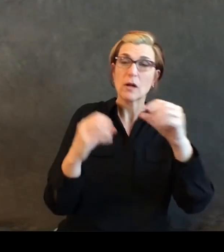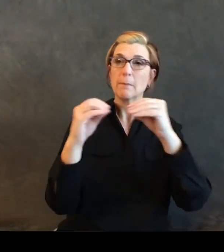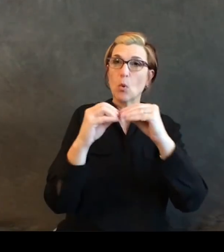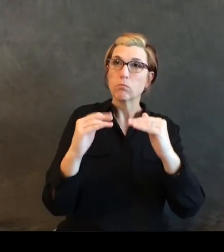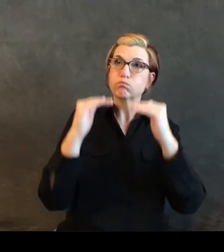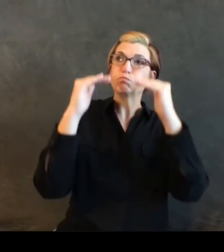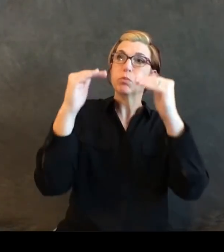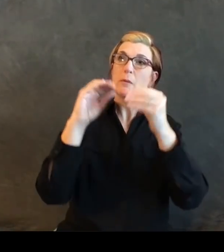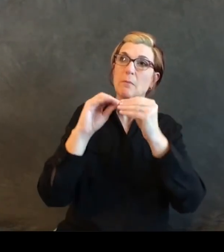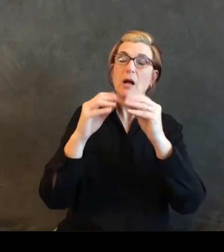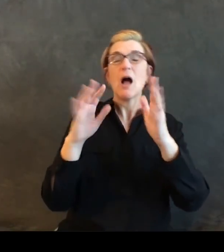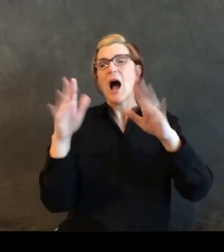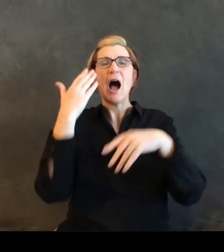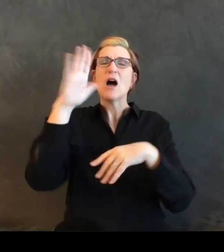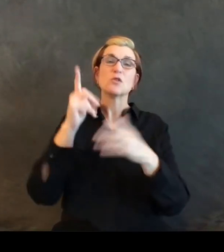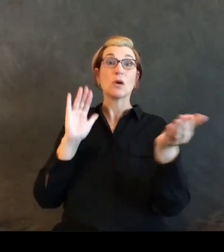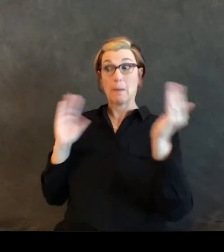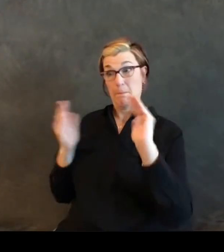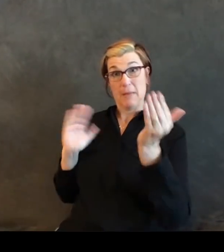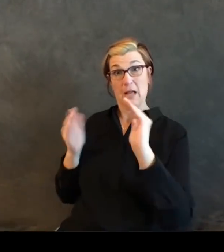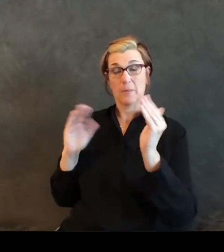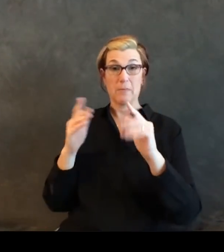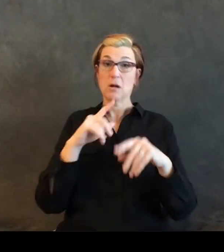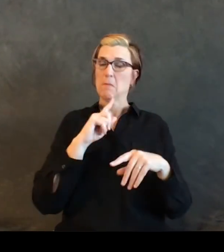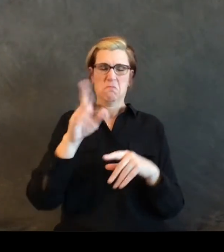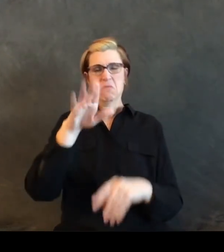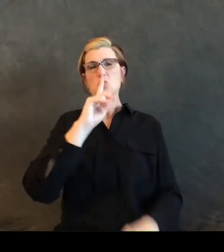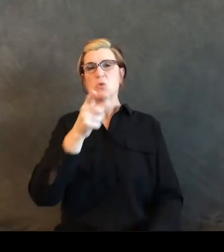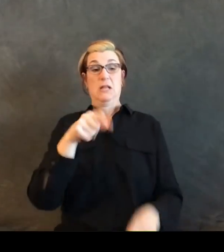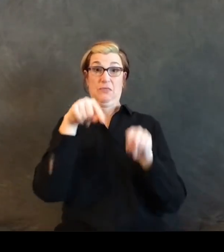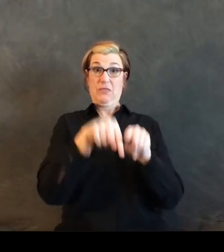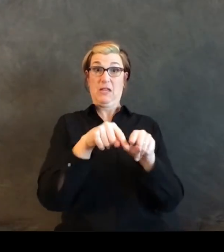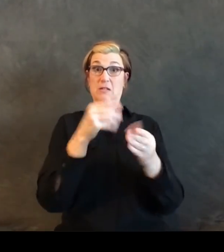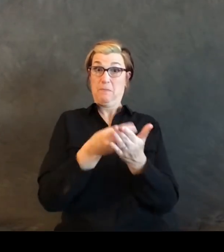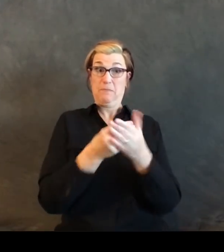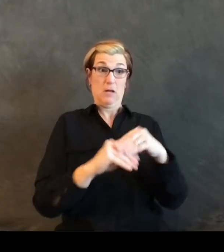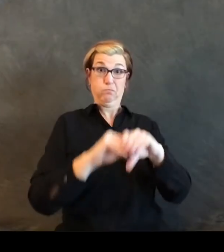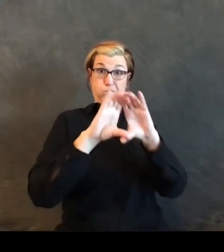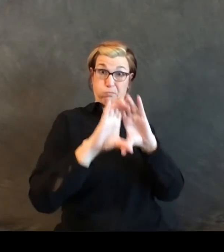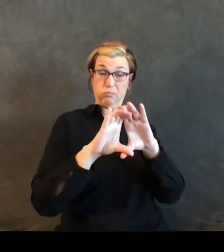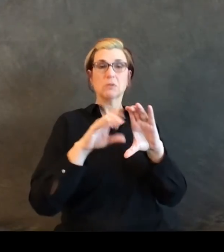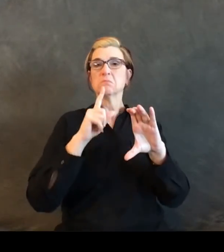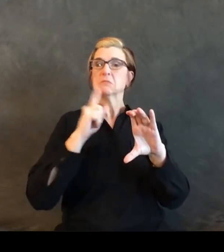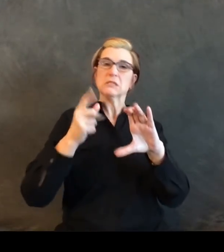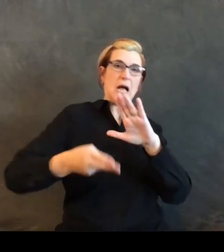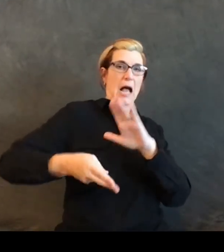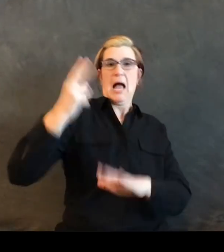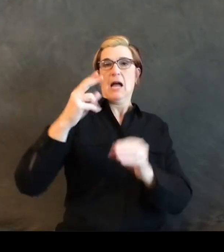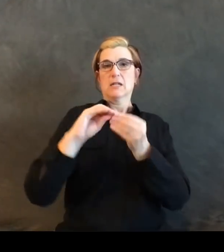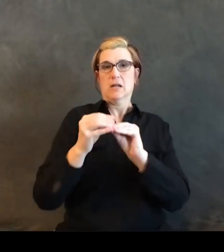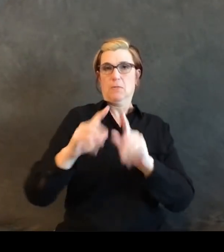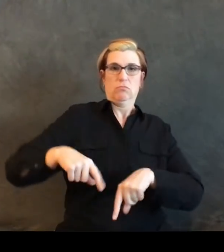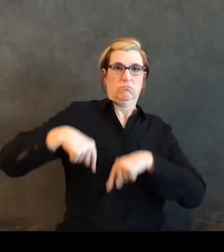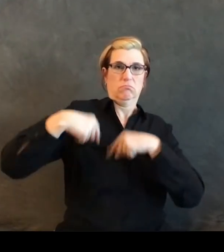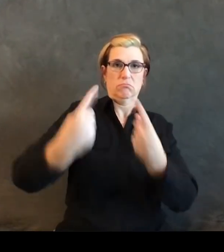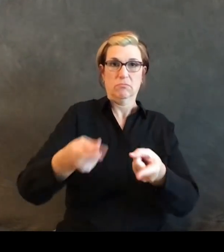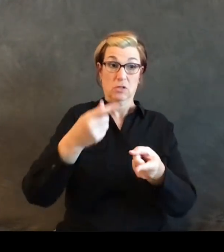ever done. And that's a tremendous thing because a lot of this money goes to